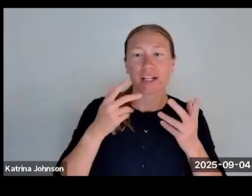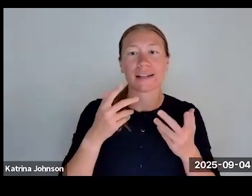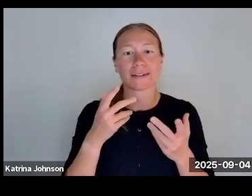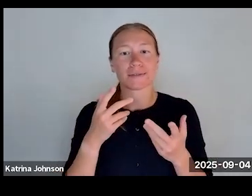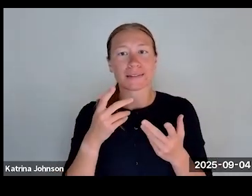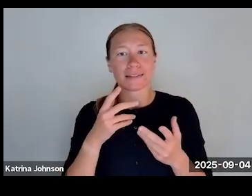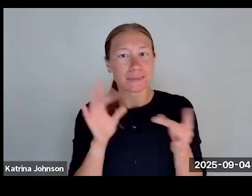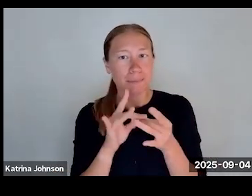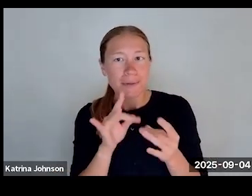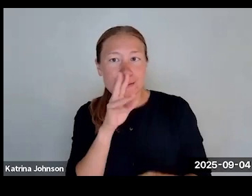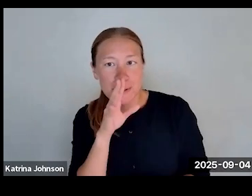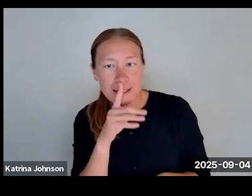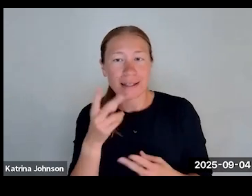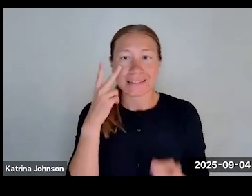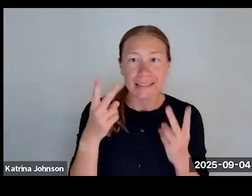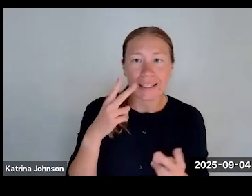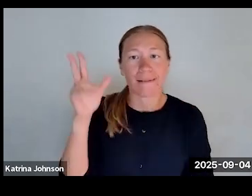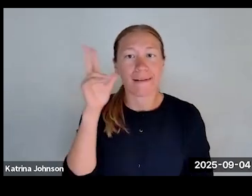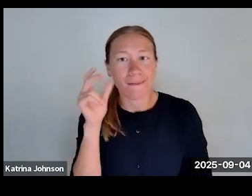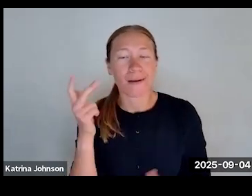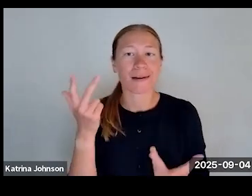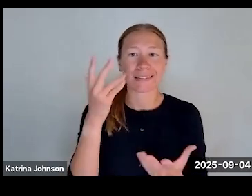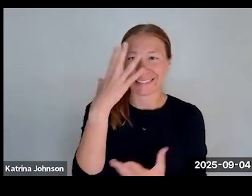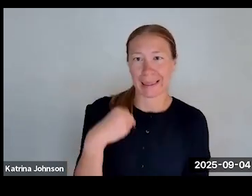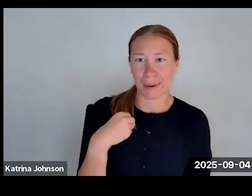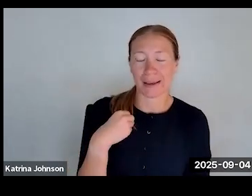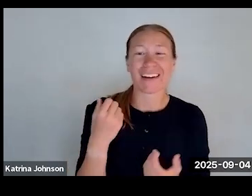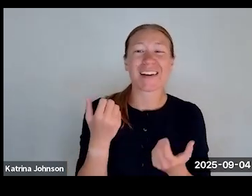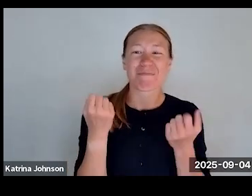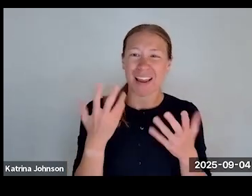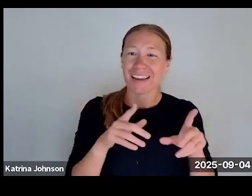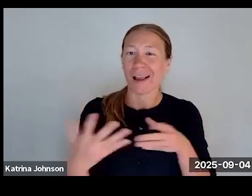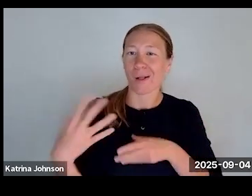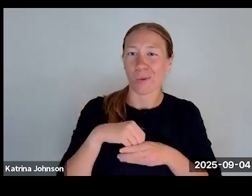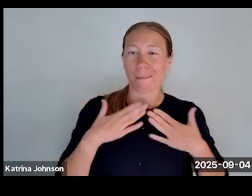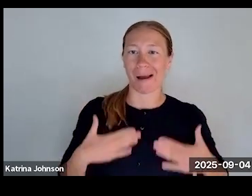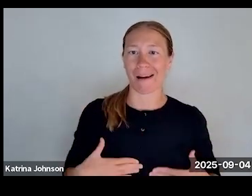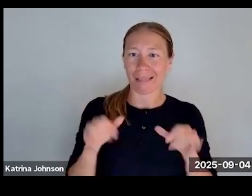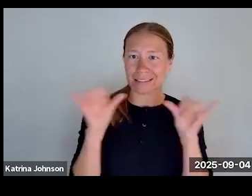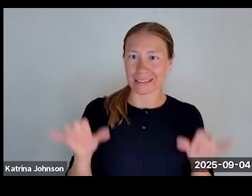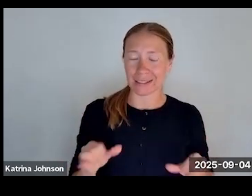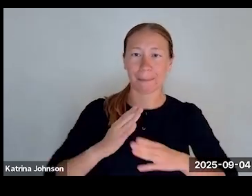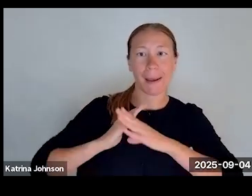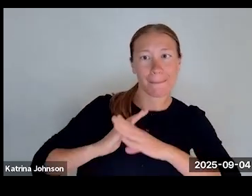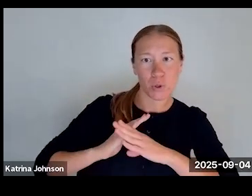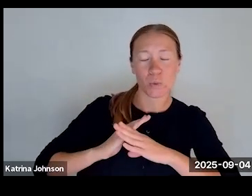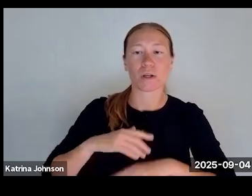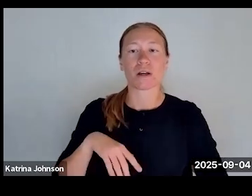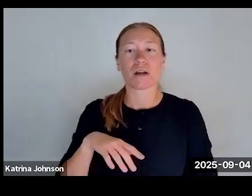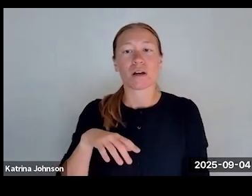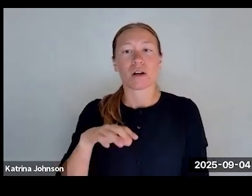speaking, seeing, hearing, sleeping, as well as bodily system functions of the immune,